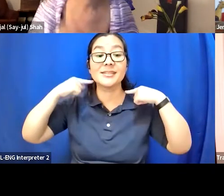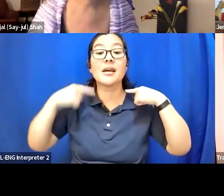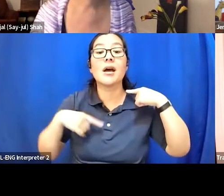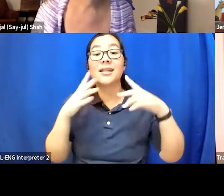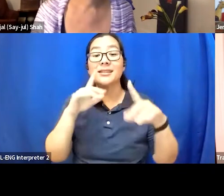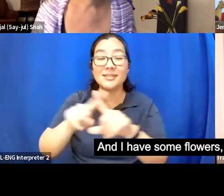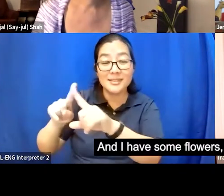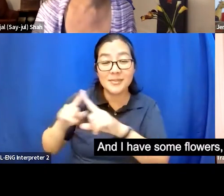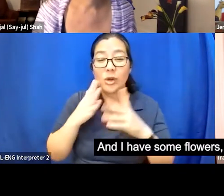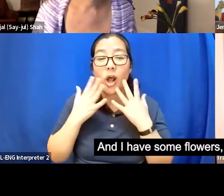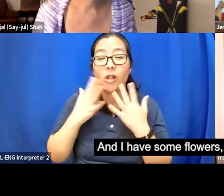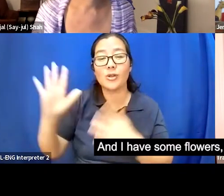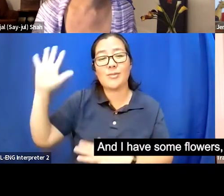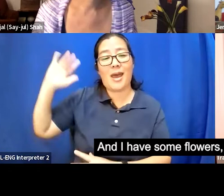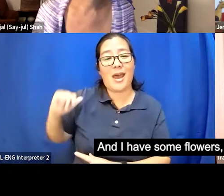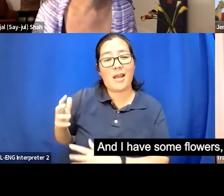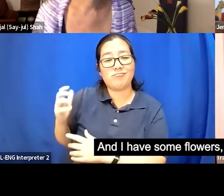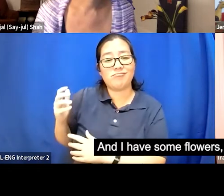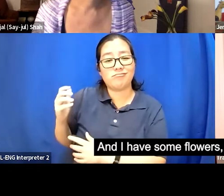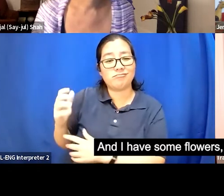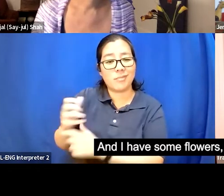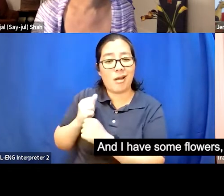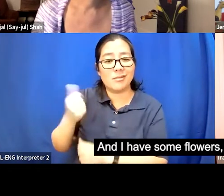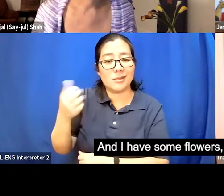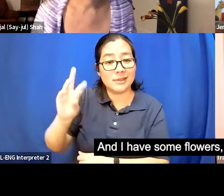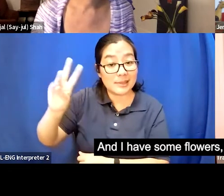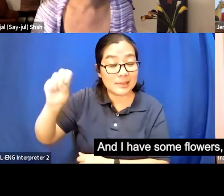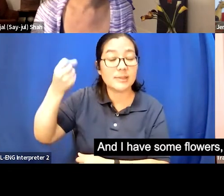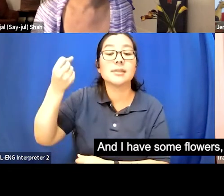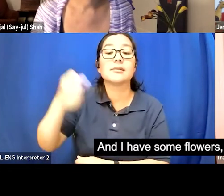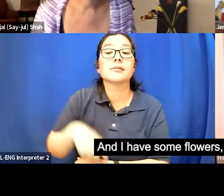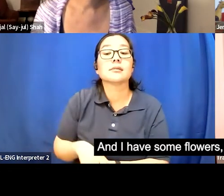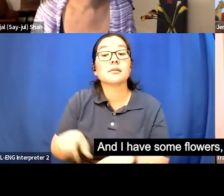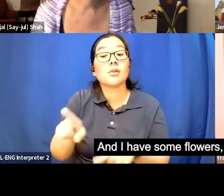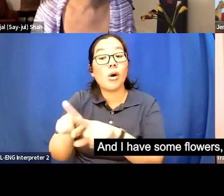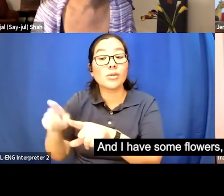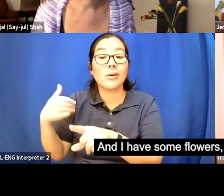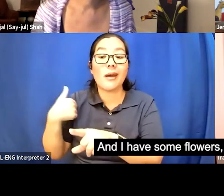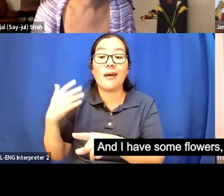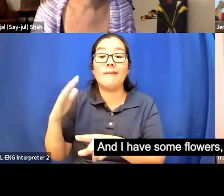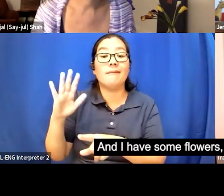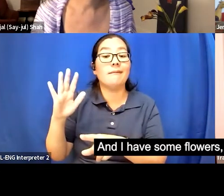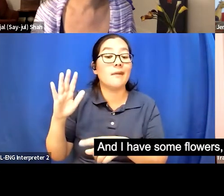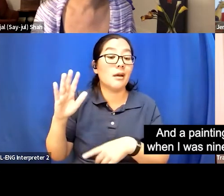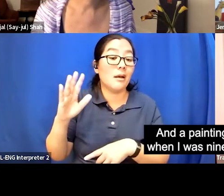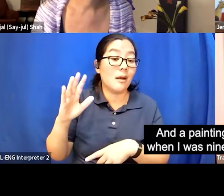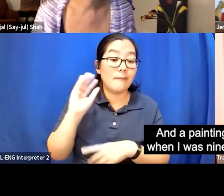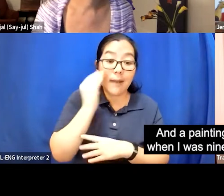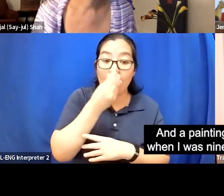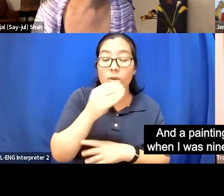60s. And I have some flowers, calla lilies behind